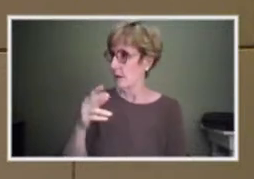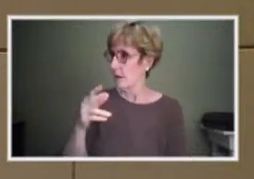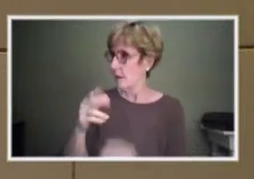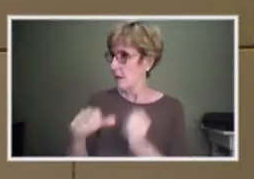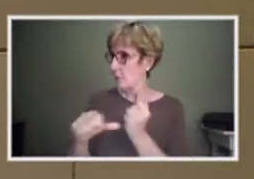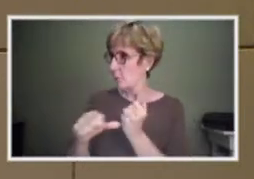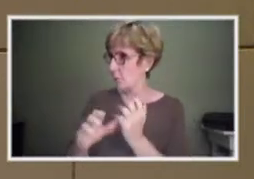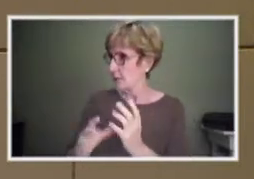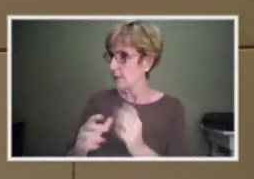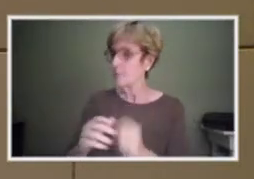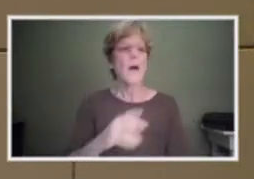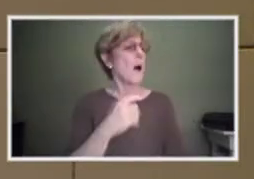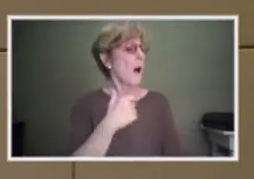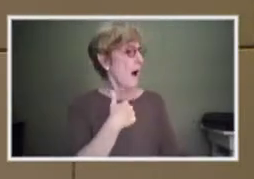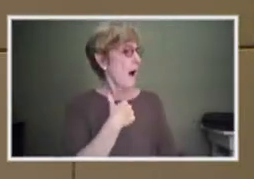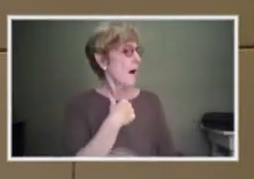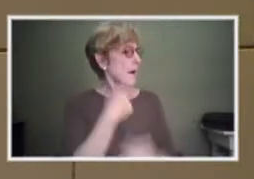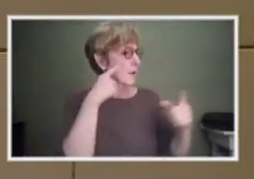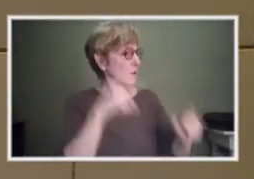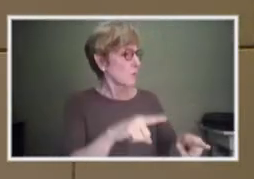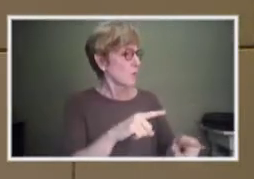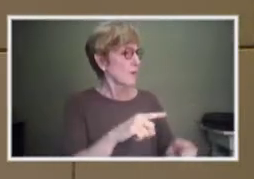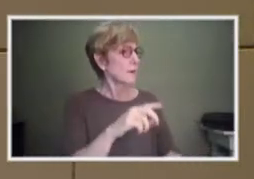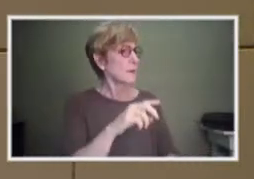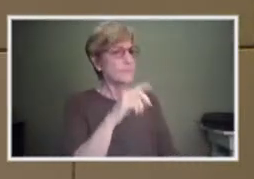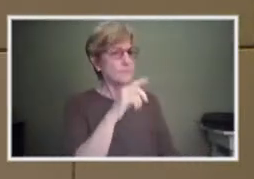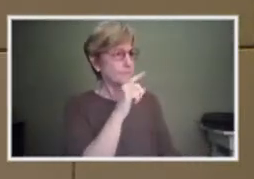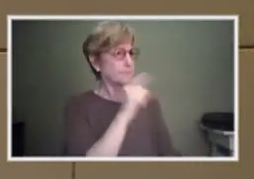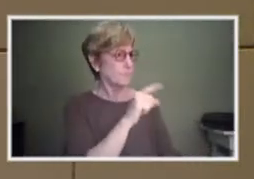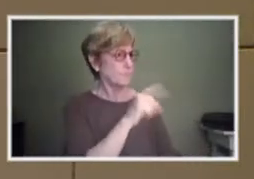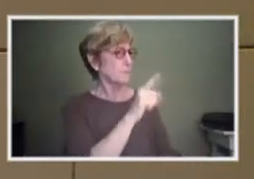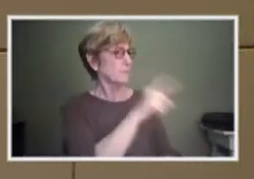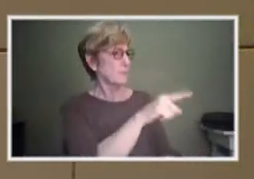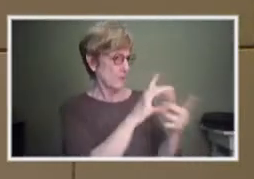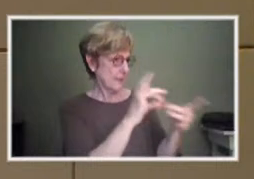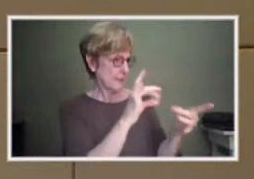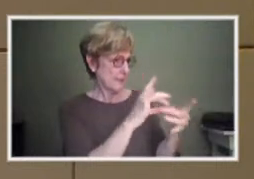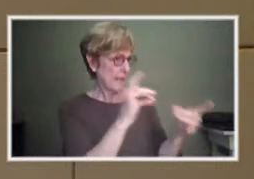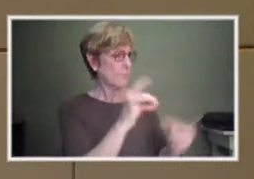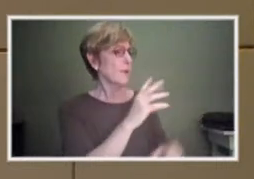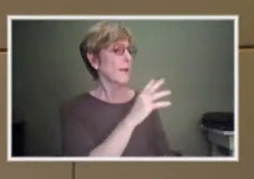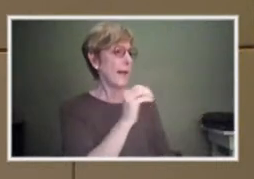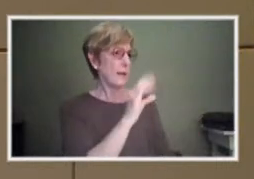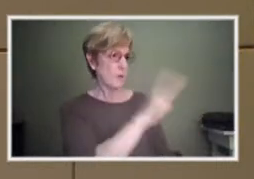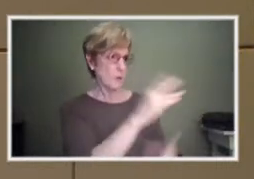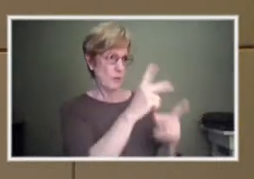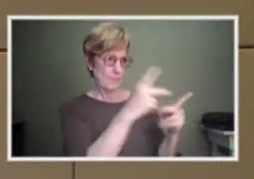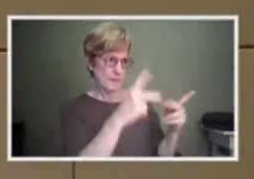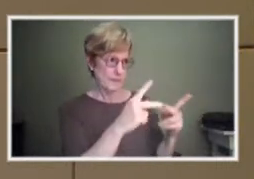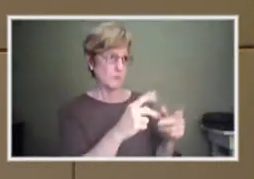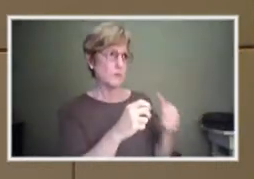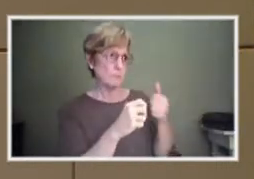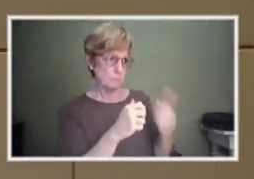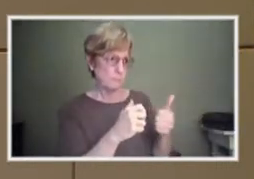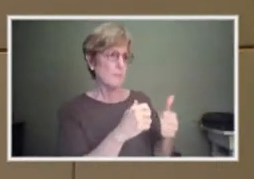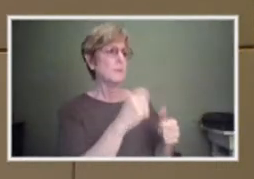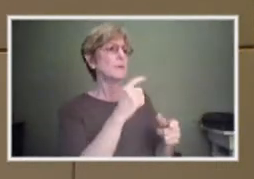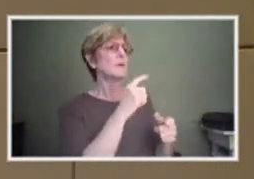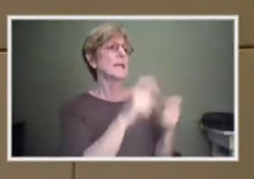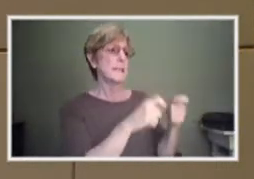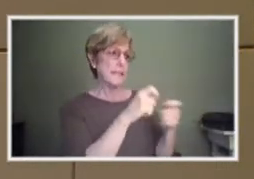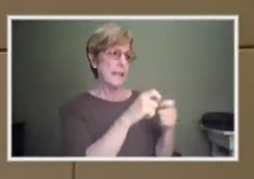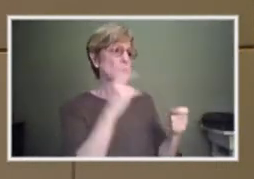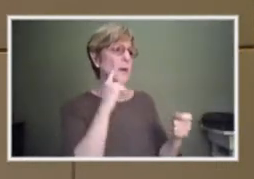you. I agree. Mr. Bakari's statement and position is exactly where I think City